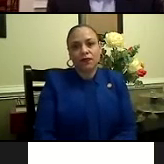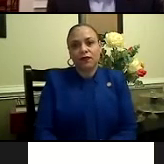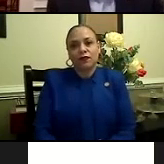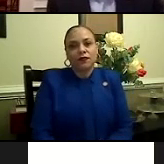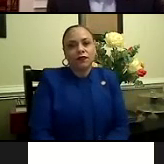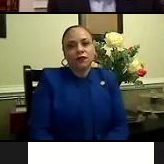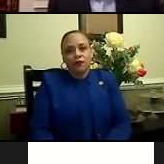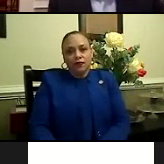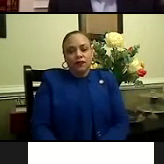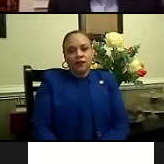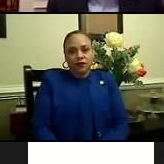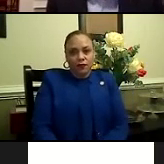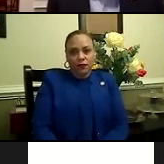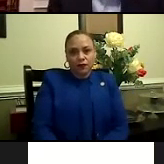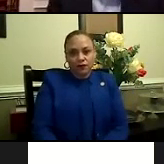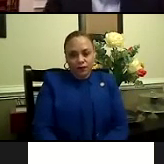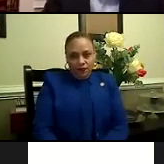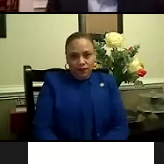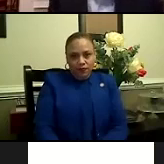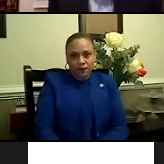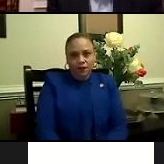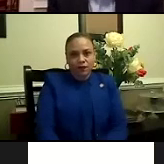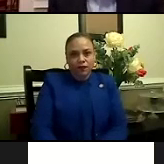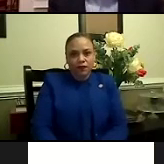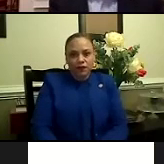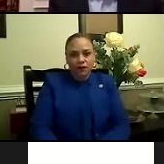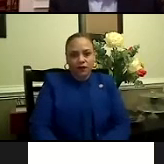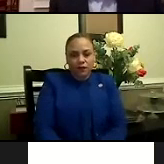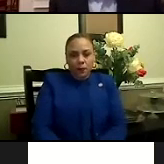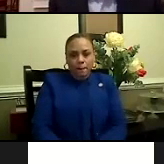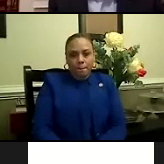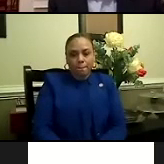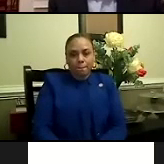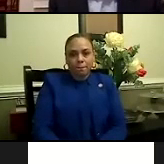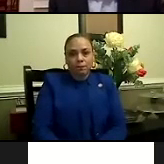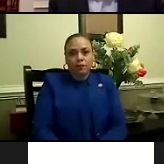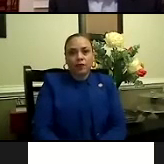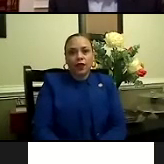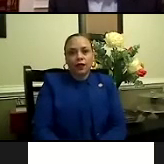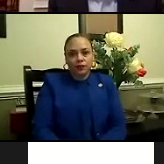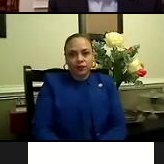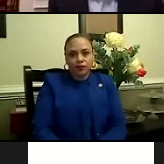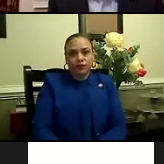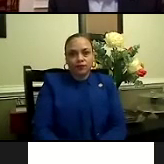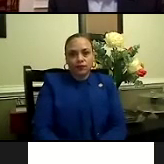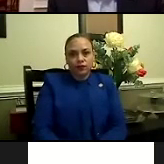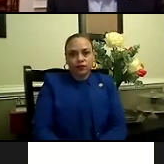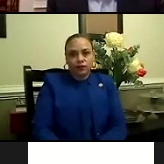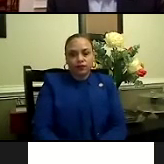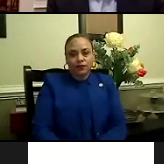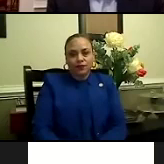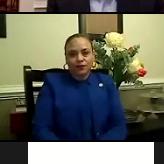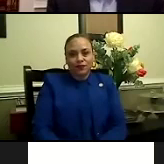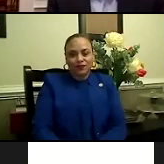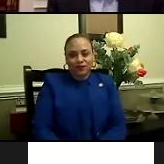interest of Virginians. So for those of you that are on the staff of Virginia Department of Health, I say thank you. I see